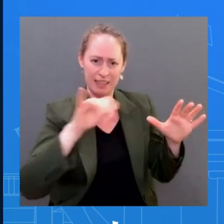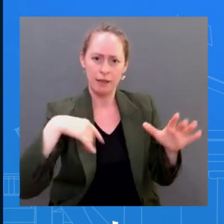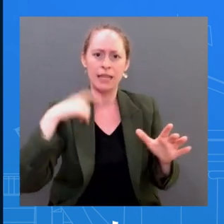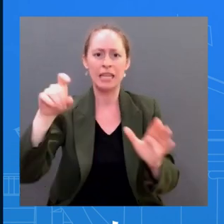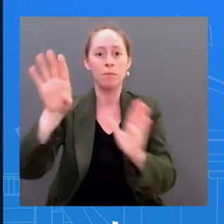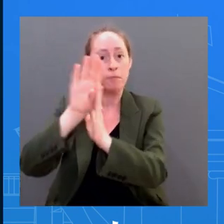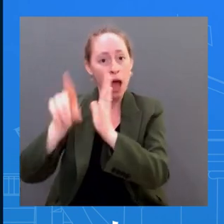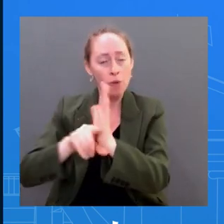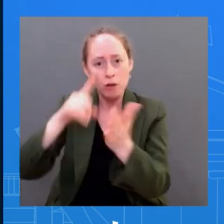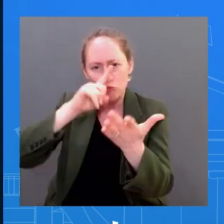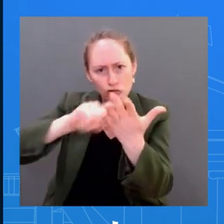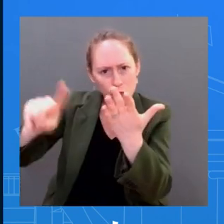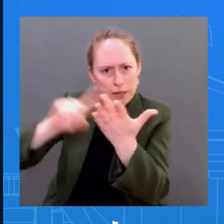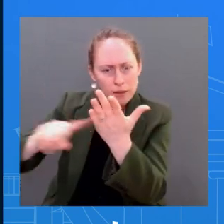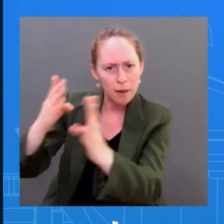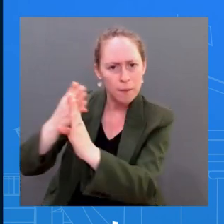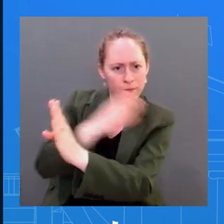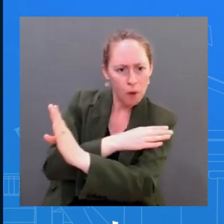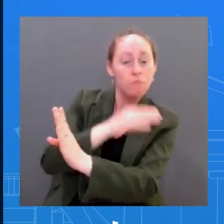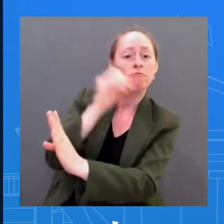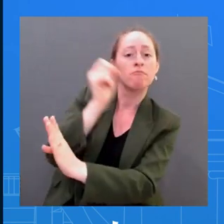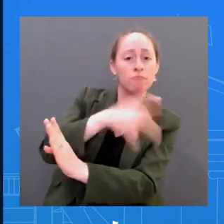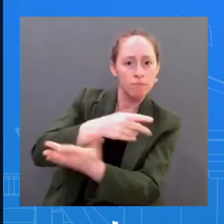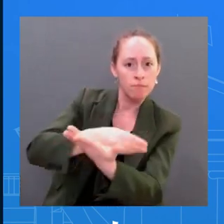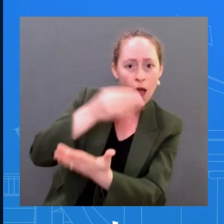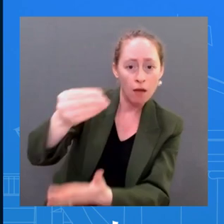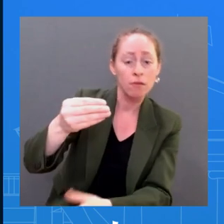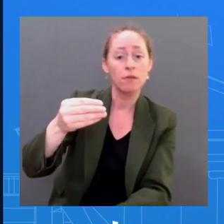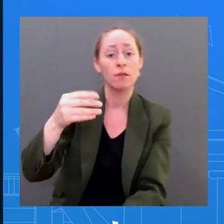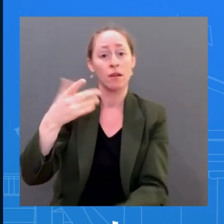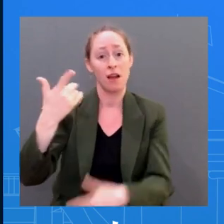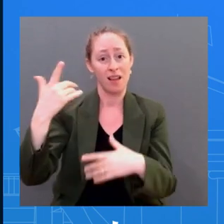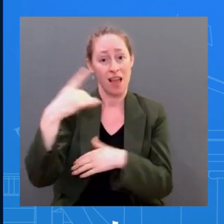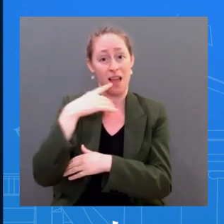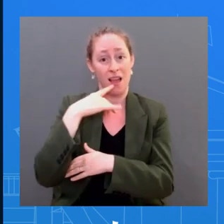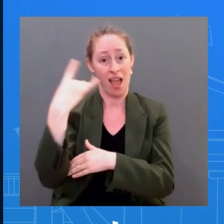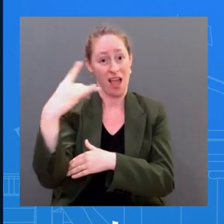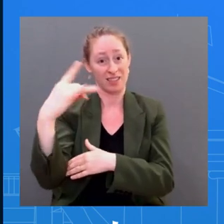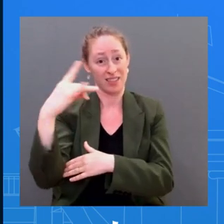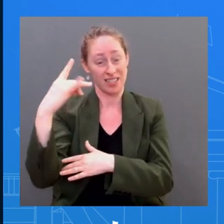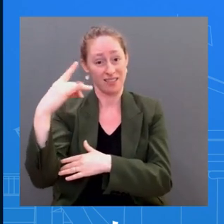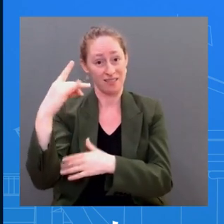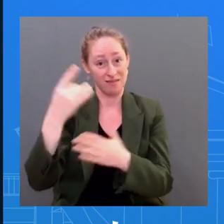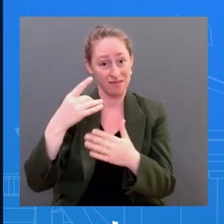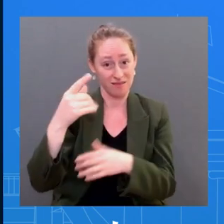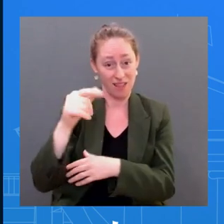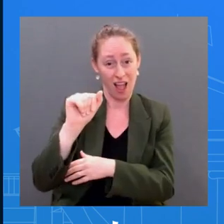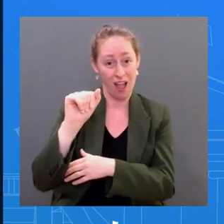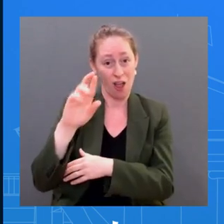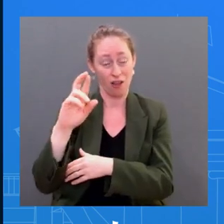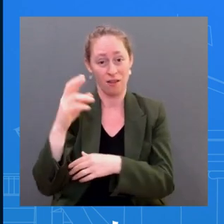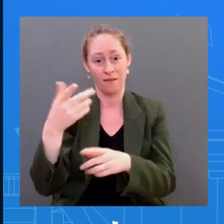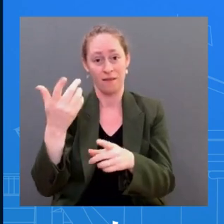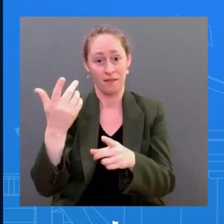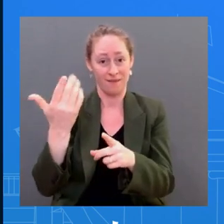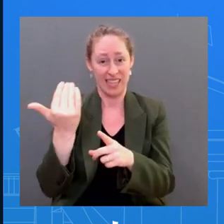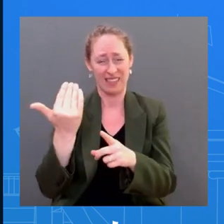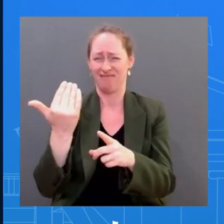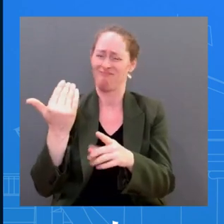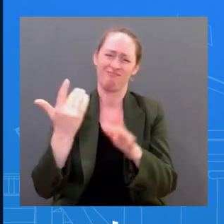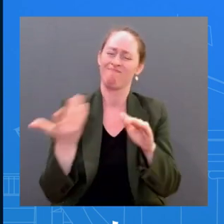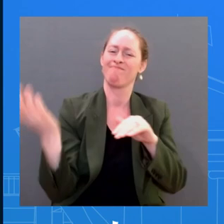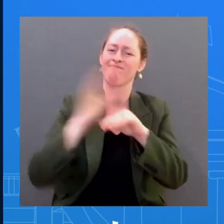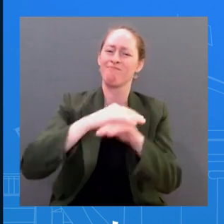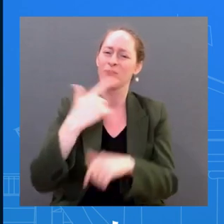the minimum age to purchase an AR-15 rifle to 21. We need a waiting period